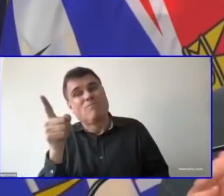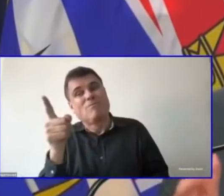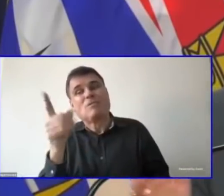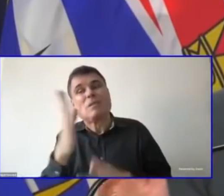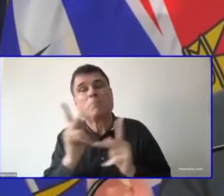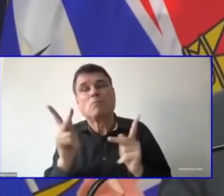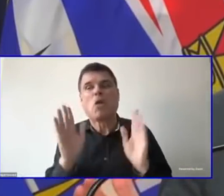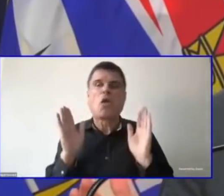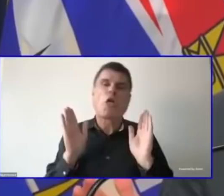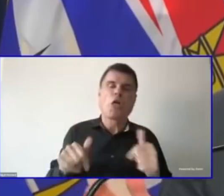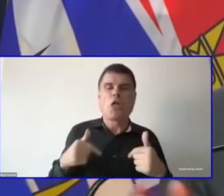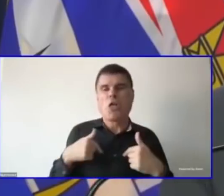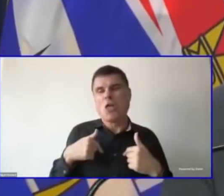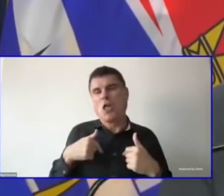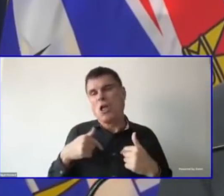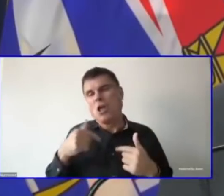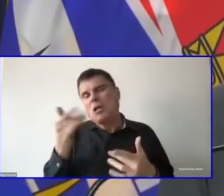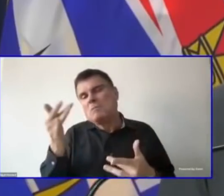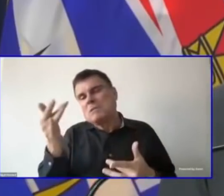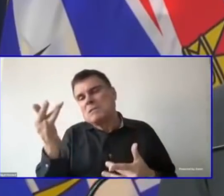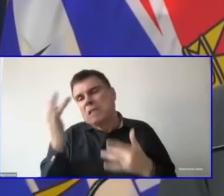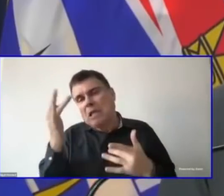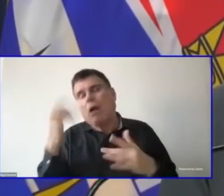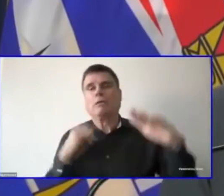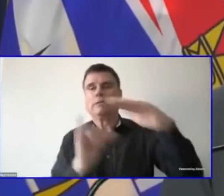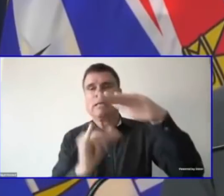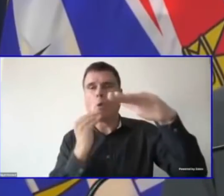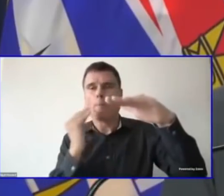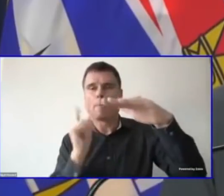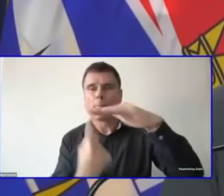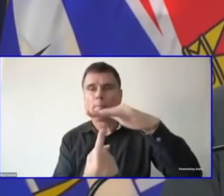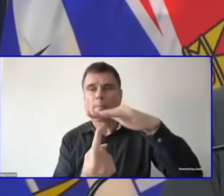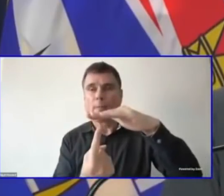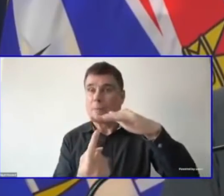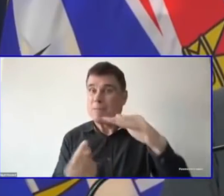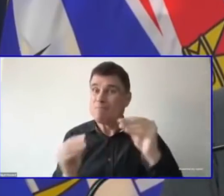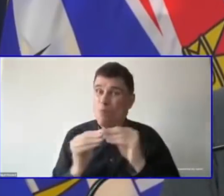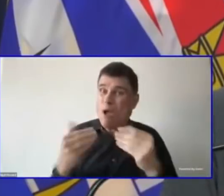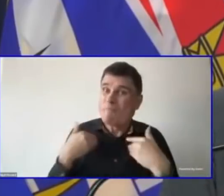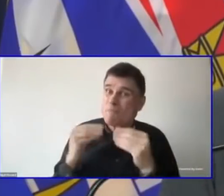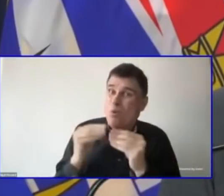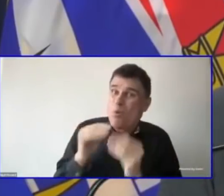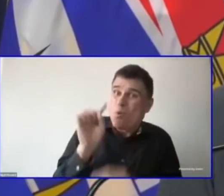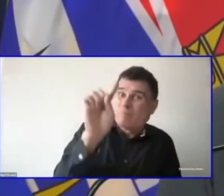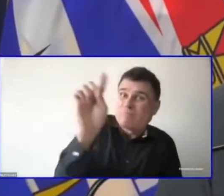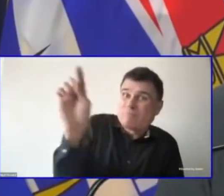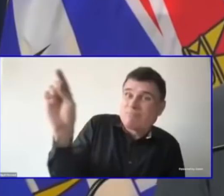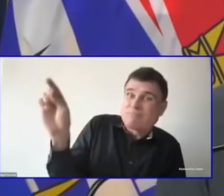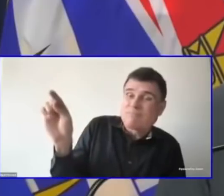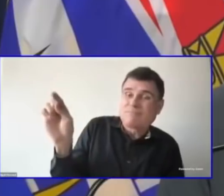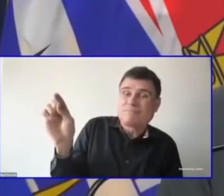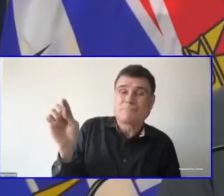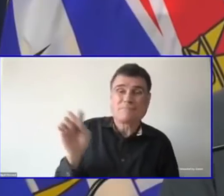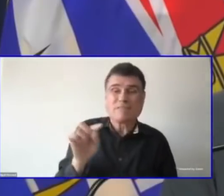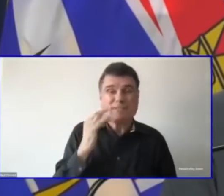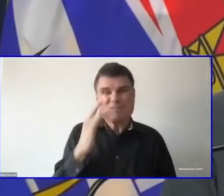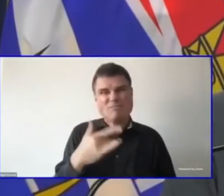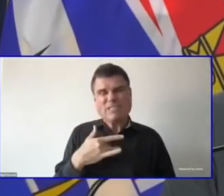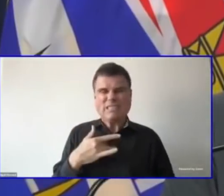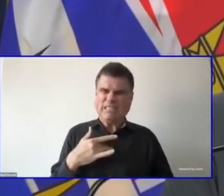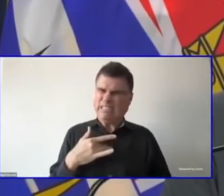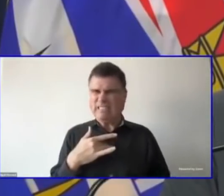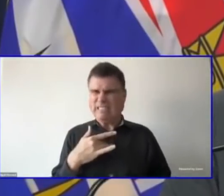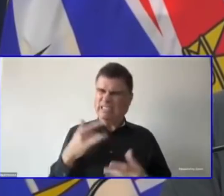spend the next few days. And if you have any concerns at all, put it off. find a way to connect, as I will be doing with